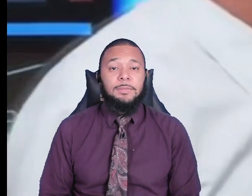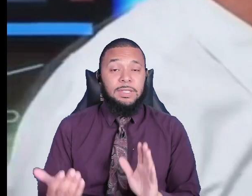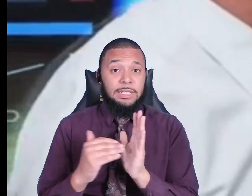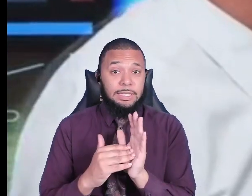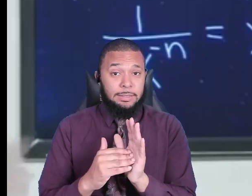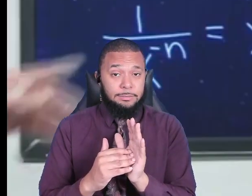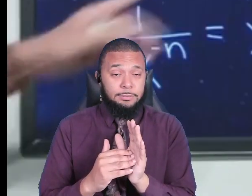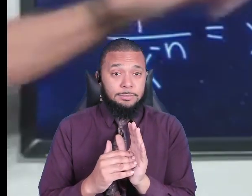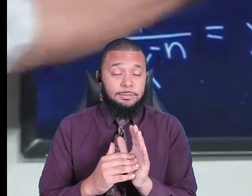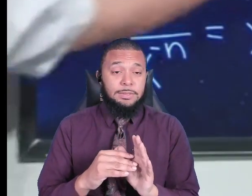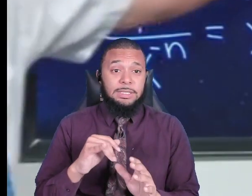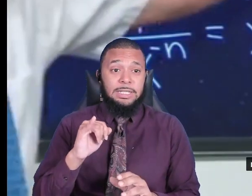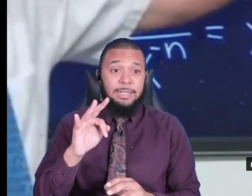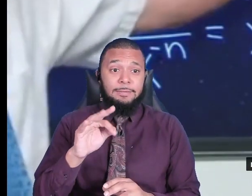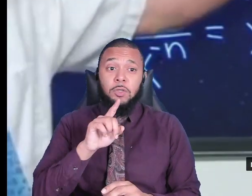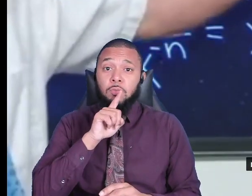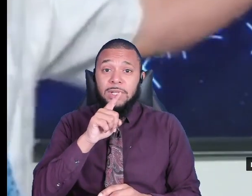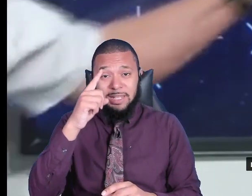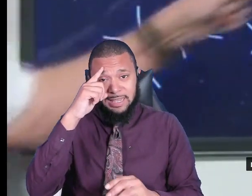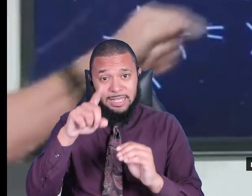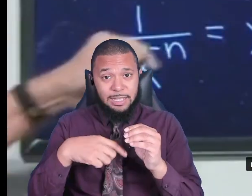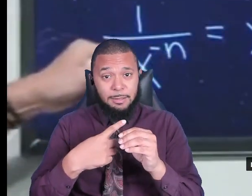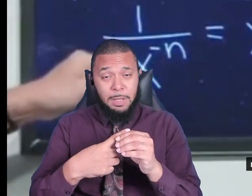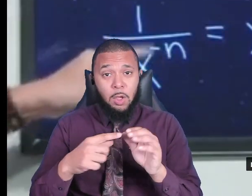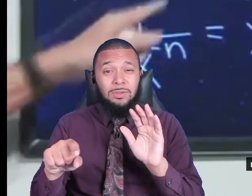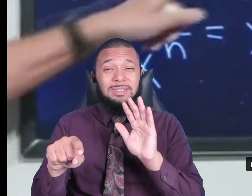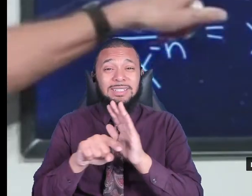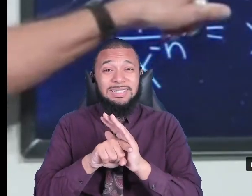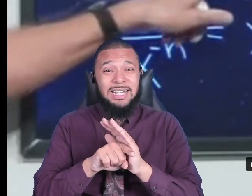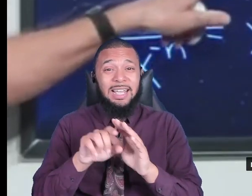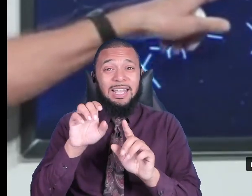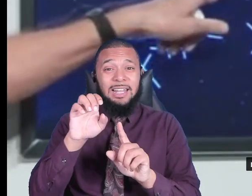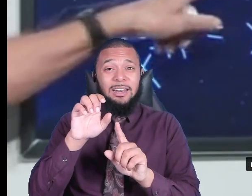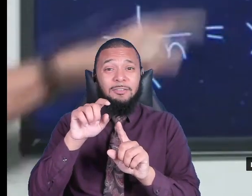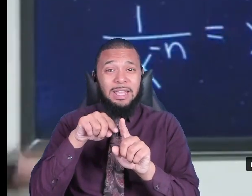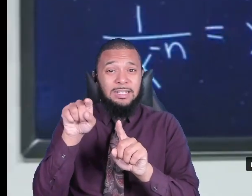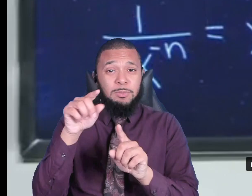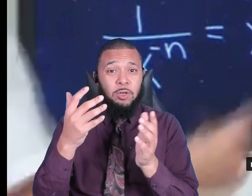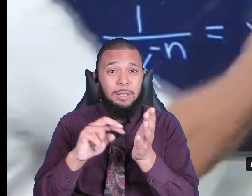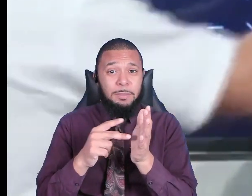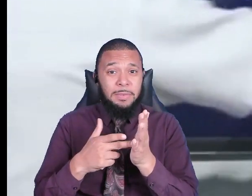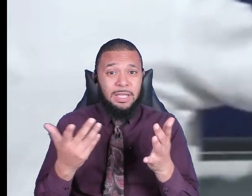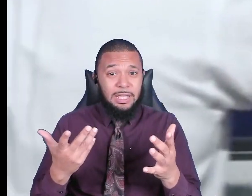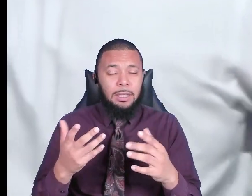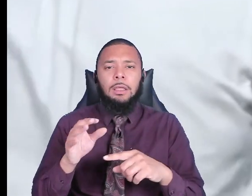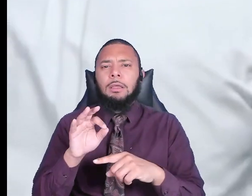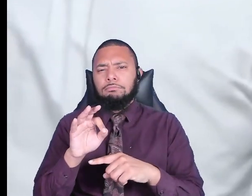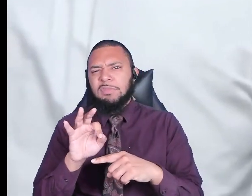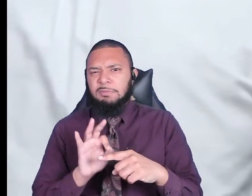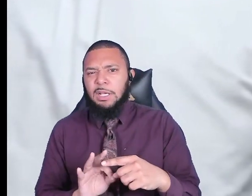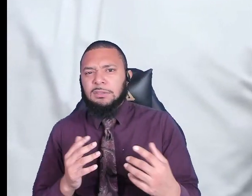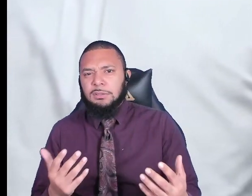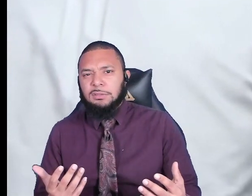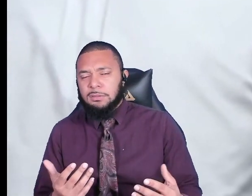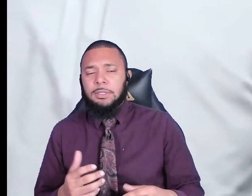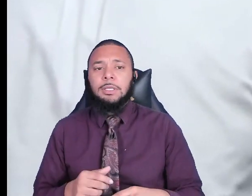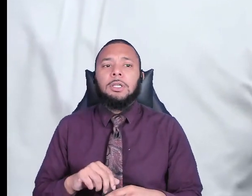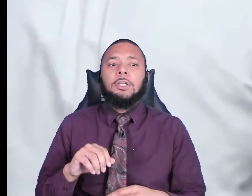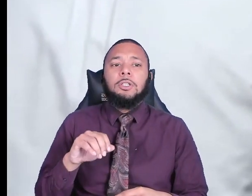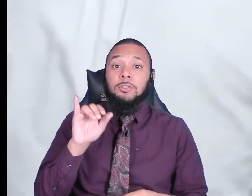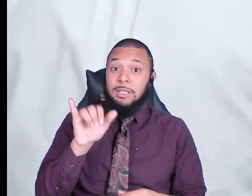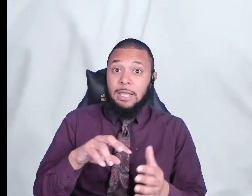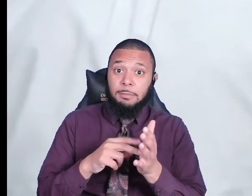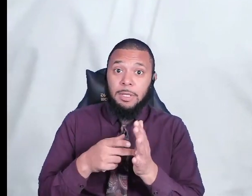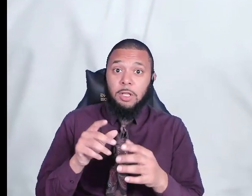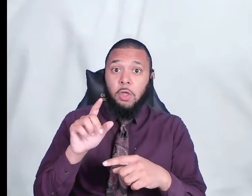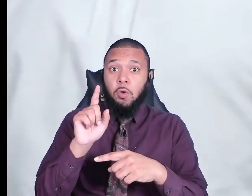if you think about what negative exponents mean, they really mean fractions. So wouldn't this be the same thing as